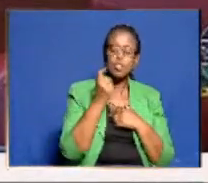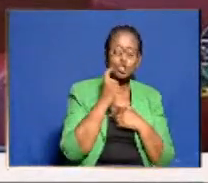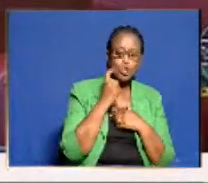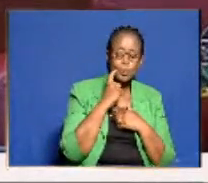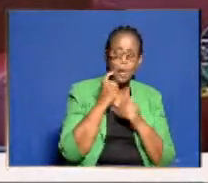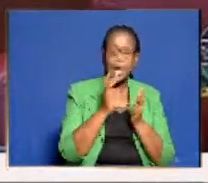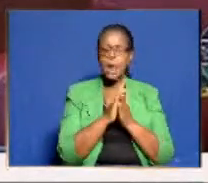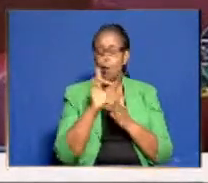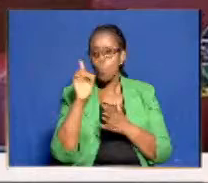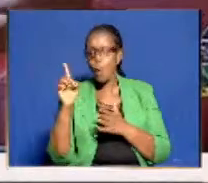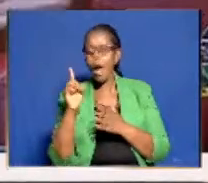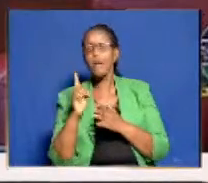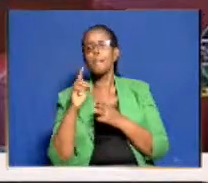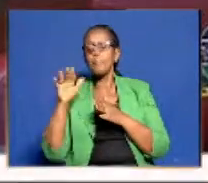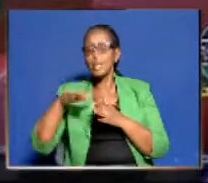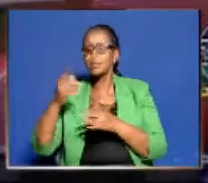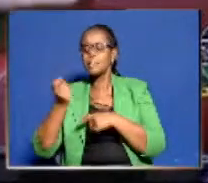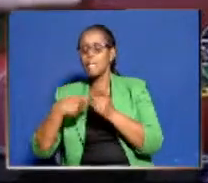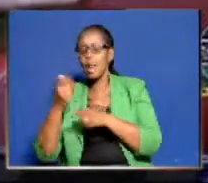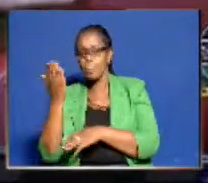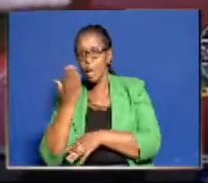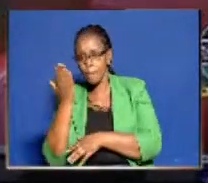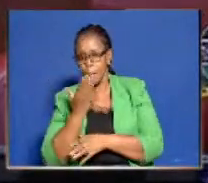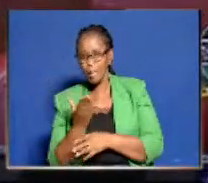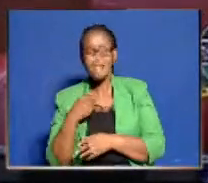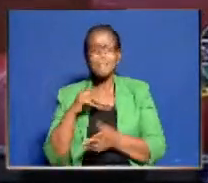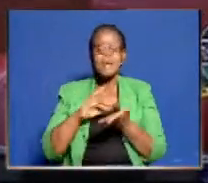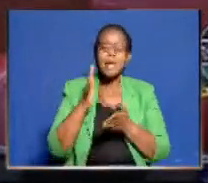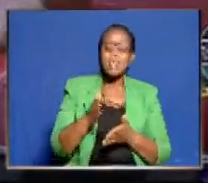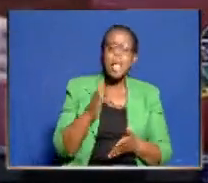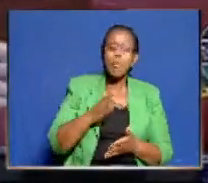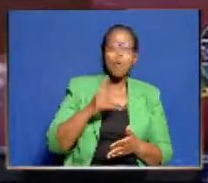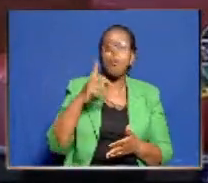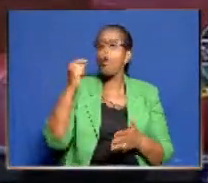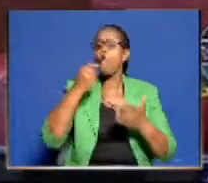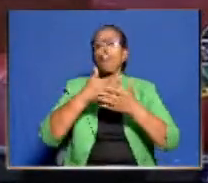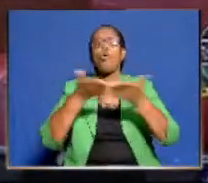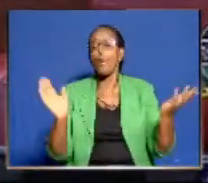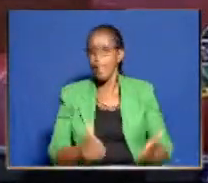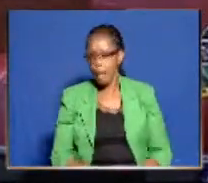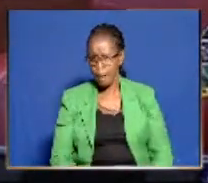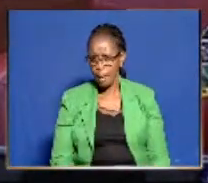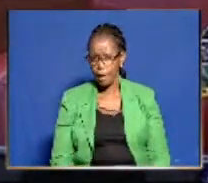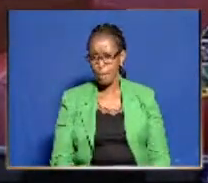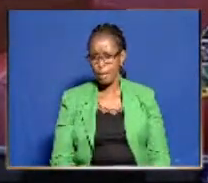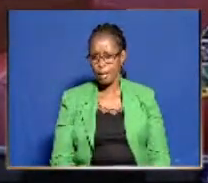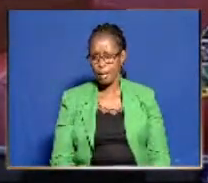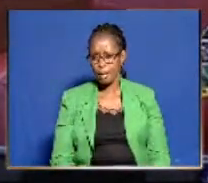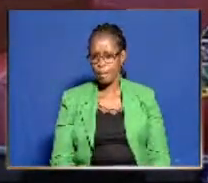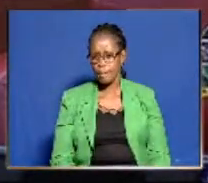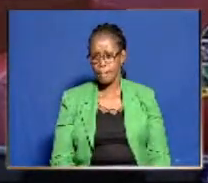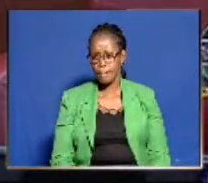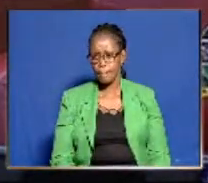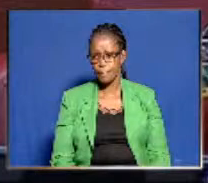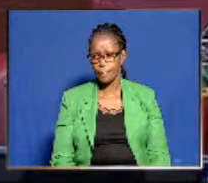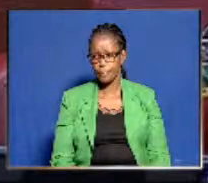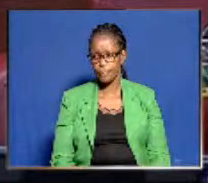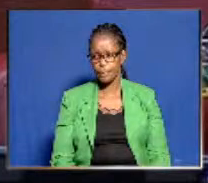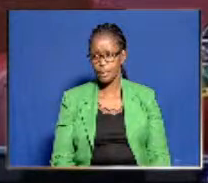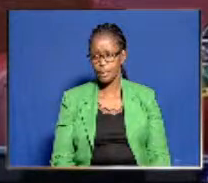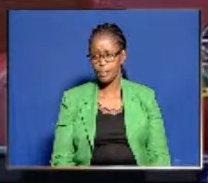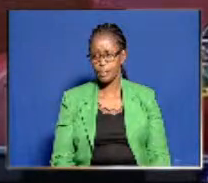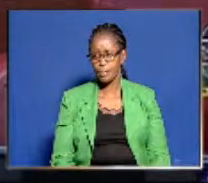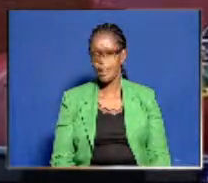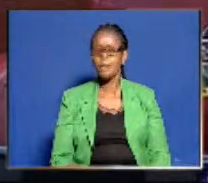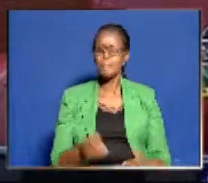Honorable Speaker, if then rail to nowhere does not mean that, then I don't know what it means, Honorable Speaker. What is the catchment